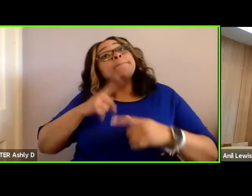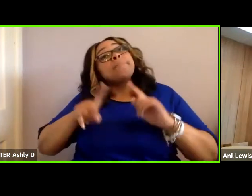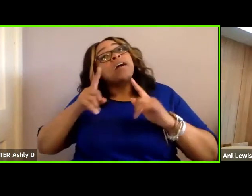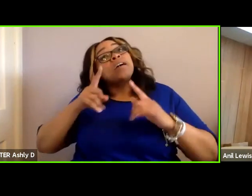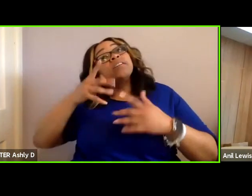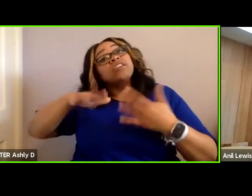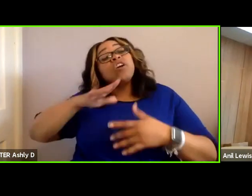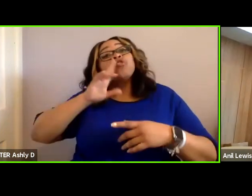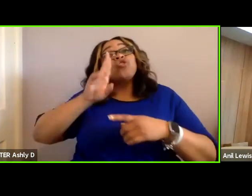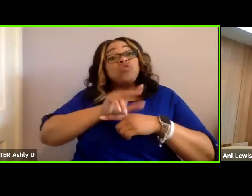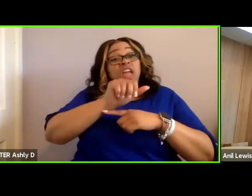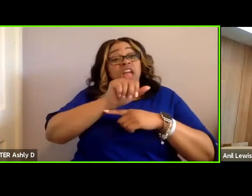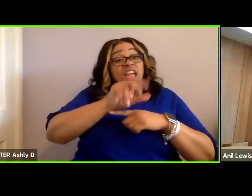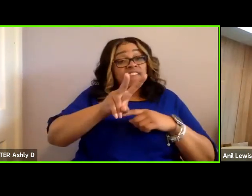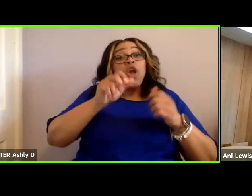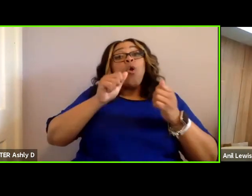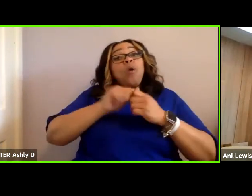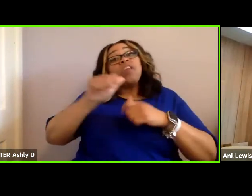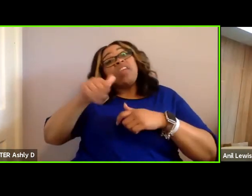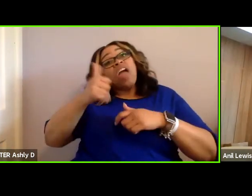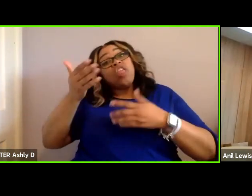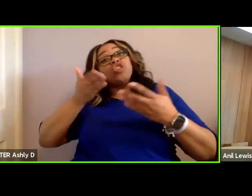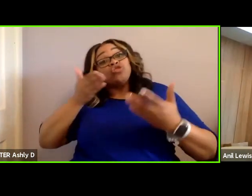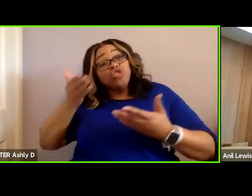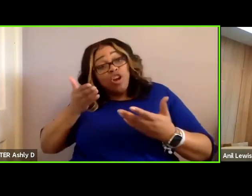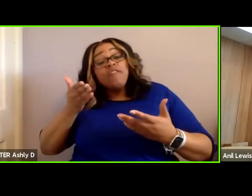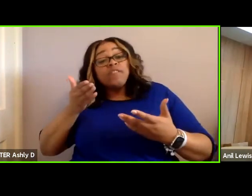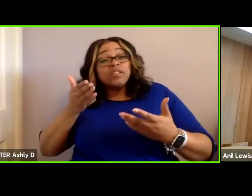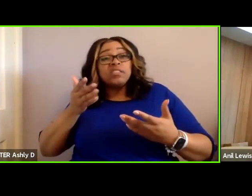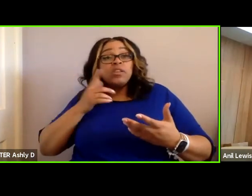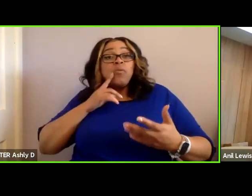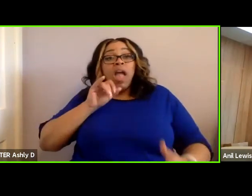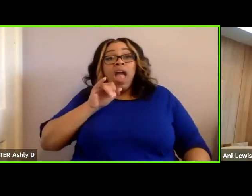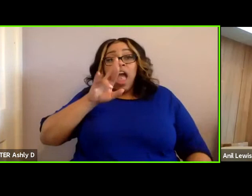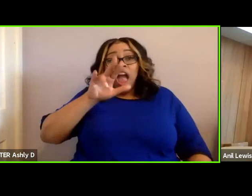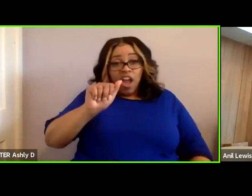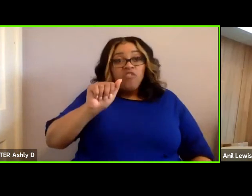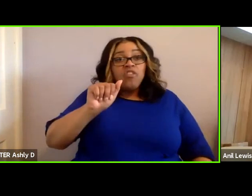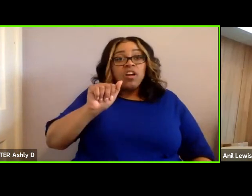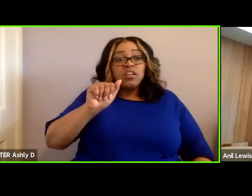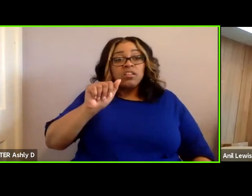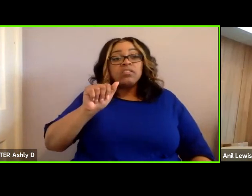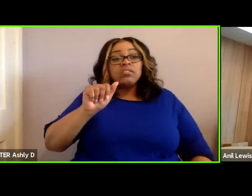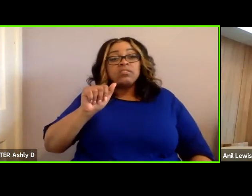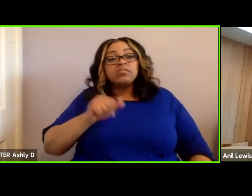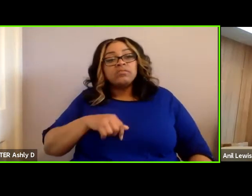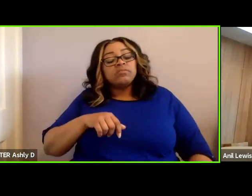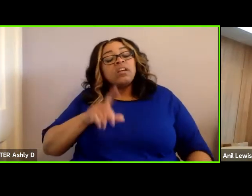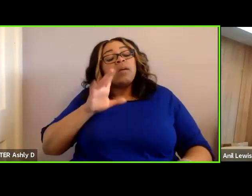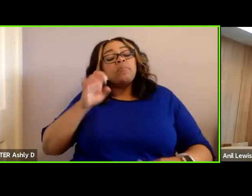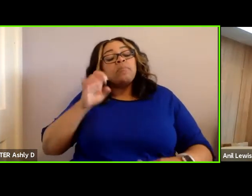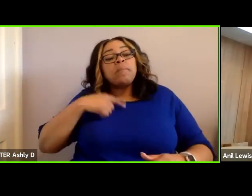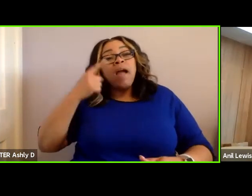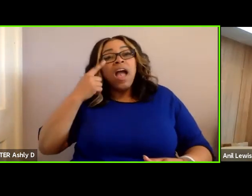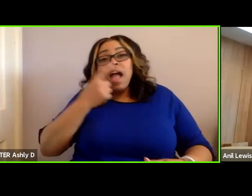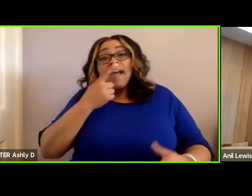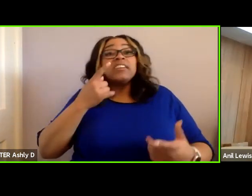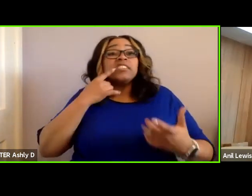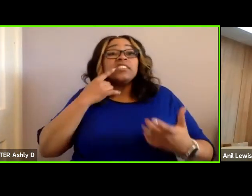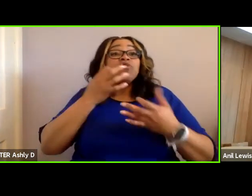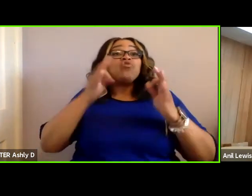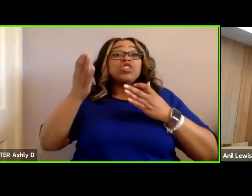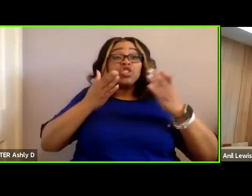the autonomous vehicle with the other services, one IRA is what Dr. Brewer mentioned, but also Be My Eyes, which is actually a free